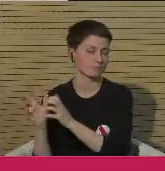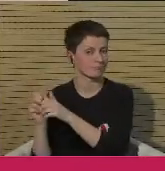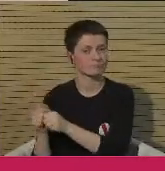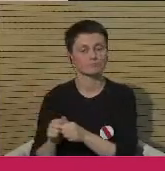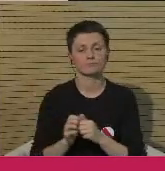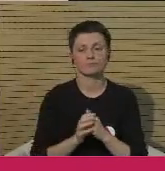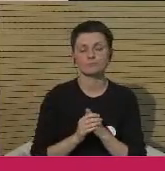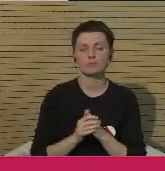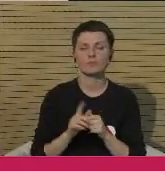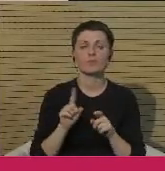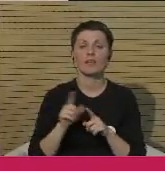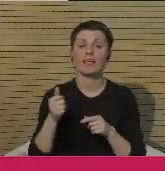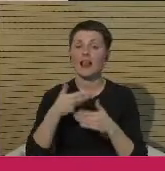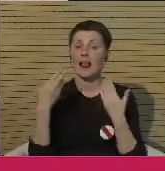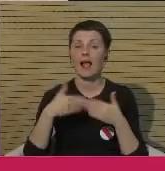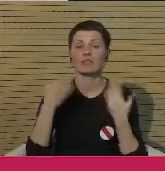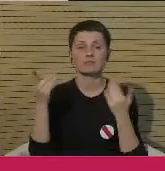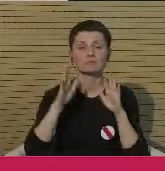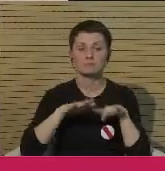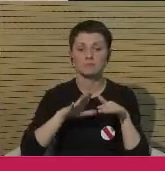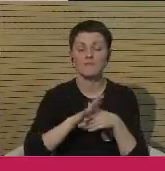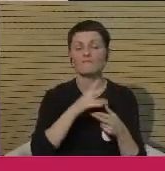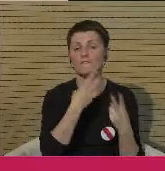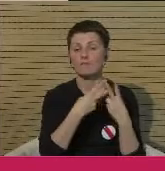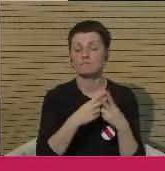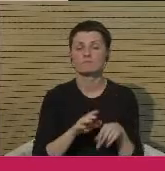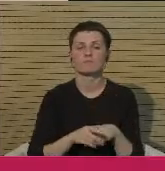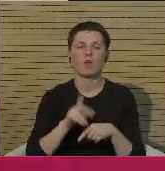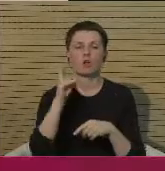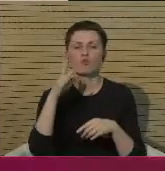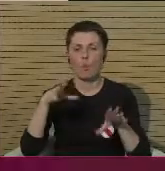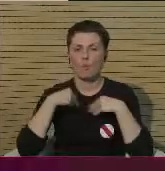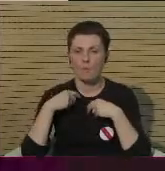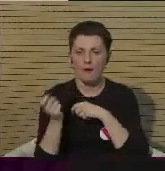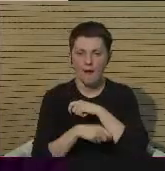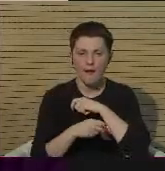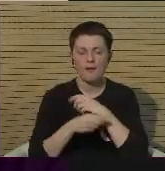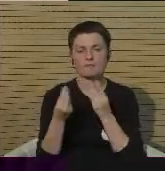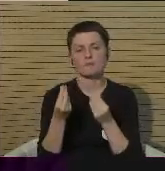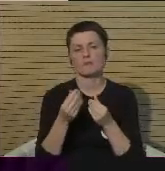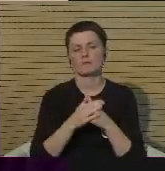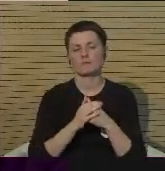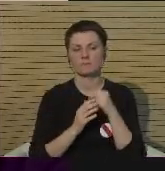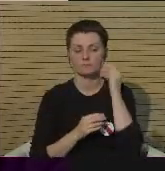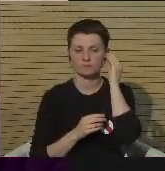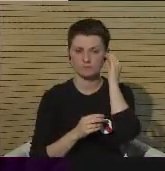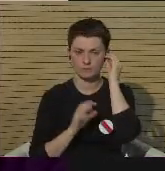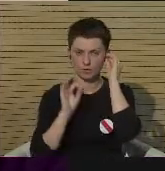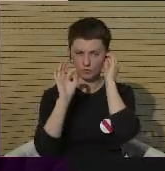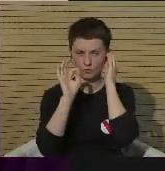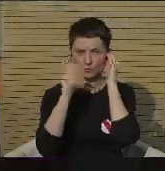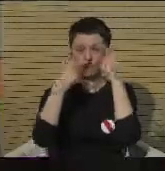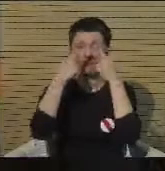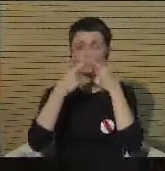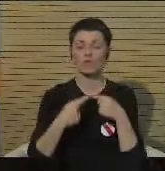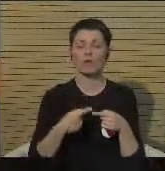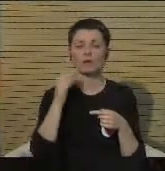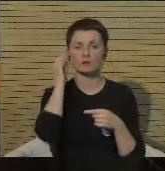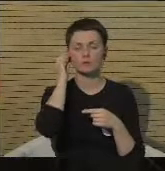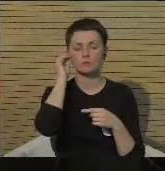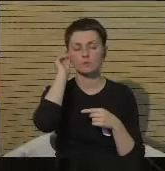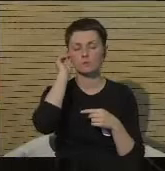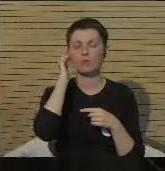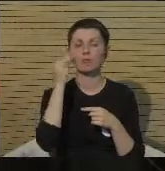colleagues were detained and spent a number of days in prison. Others were fined.